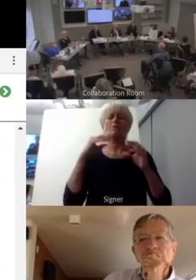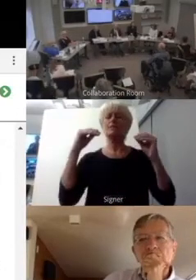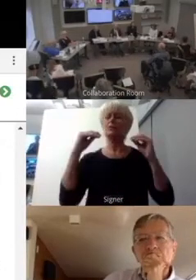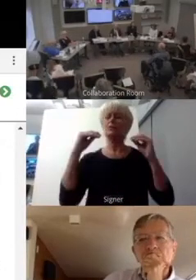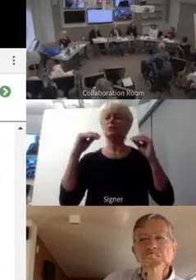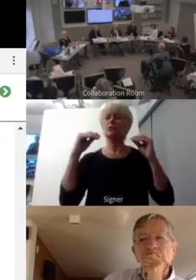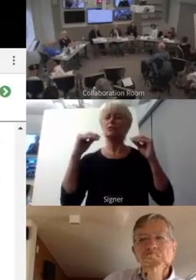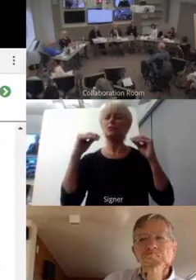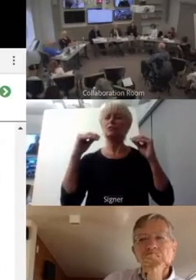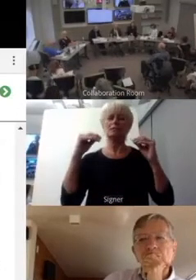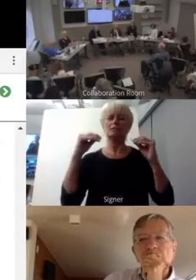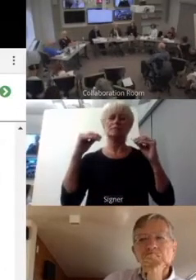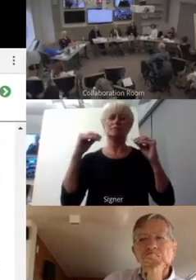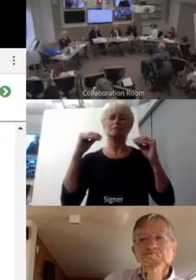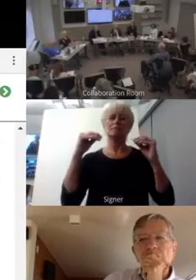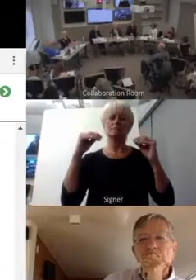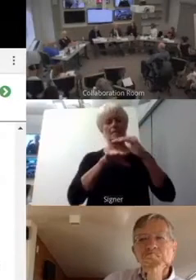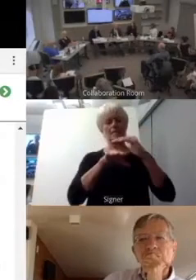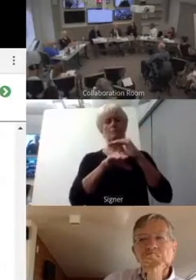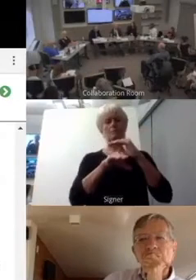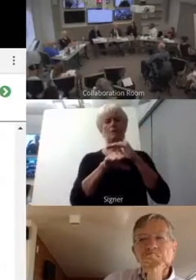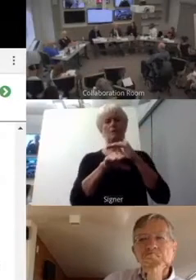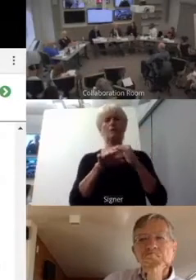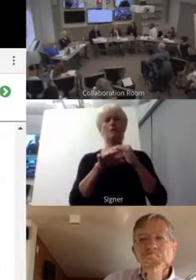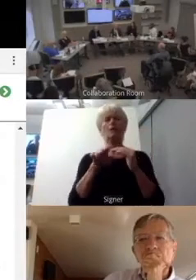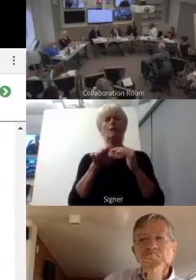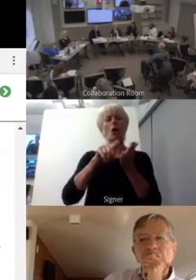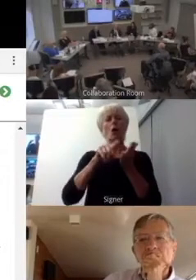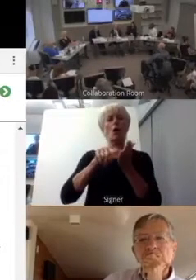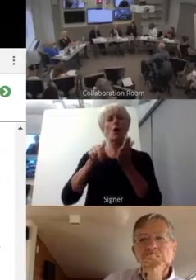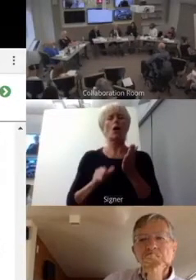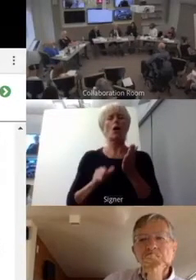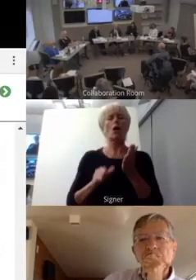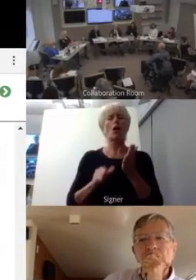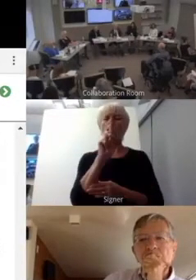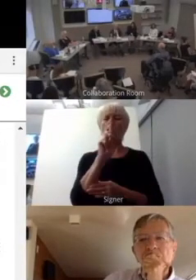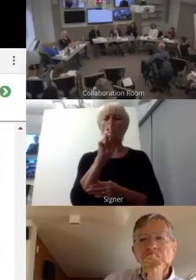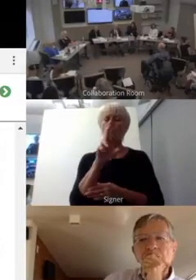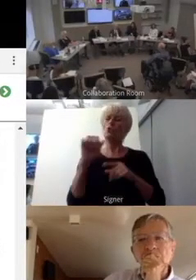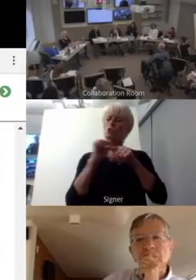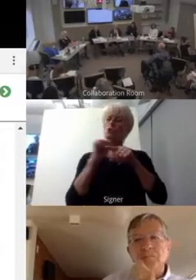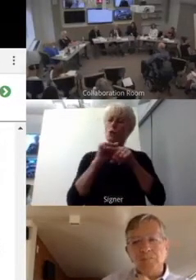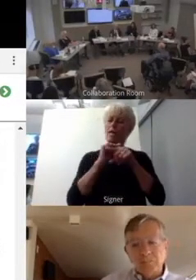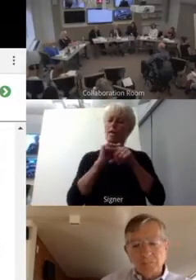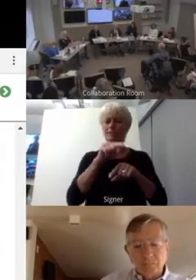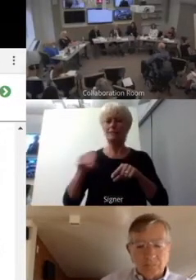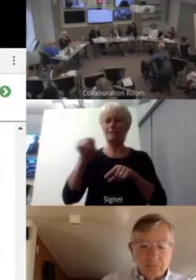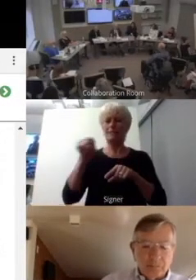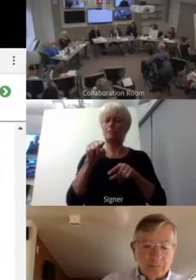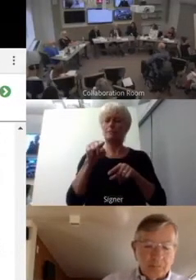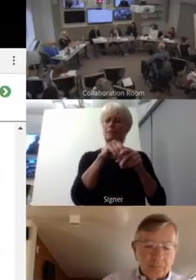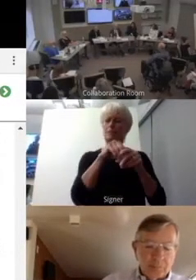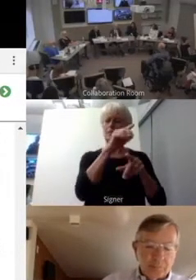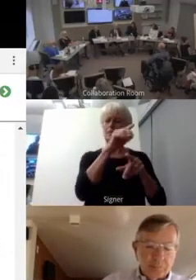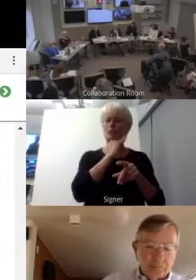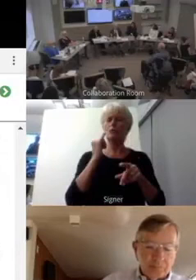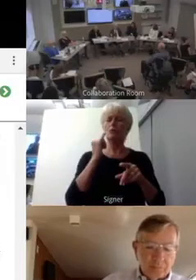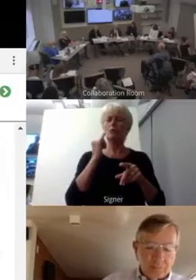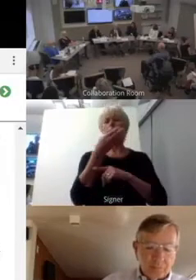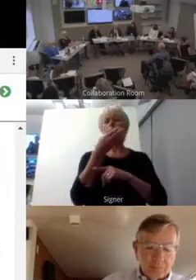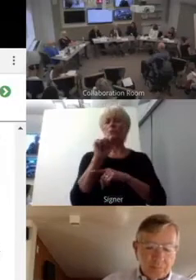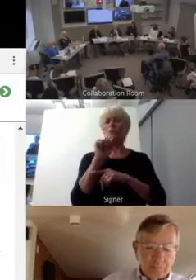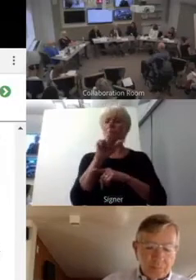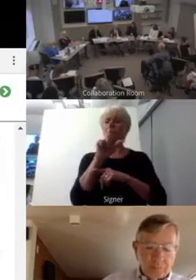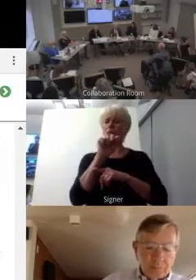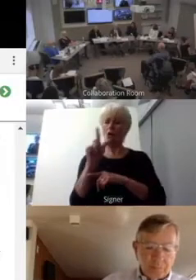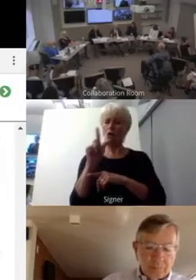accessibility auditors, training accessibility auditors in Israel. She has a master's of law in disability rights and has been active